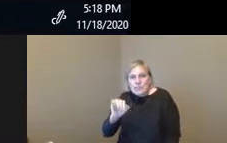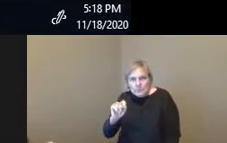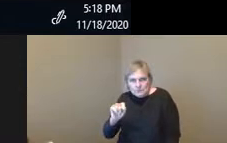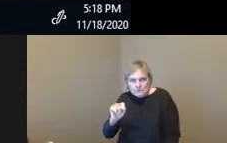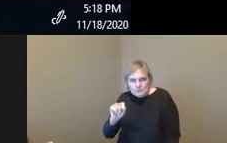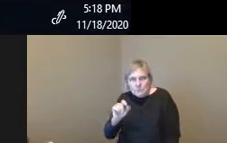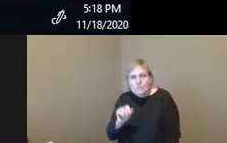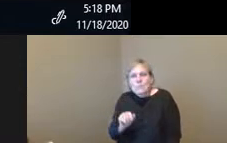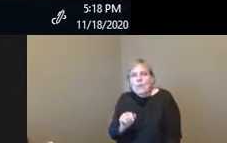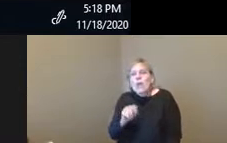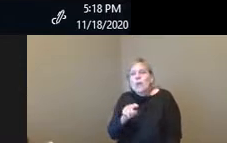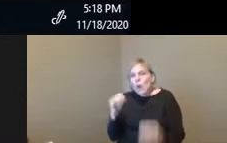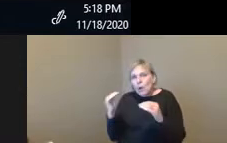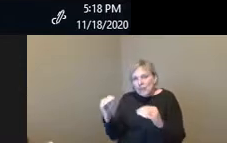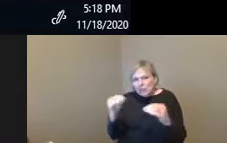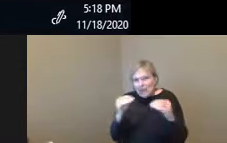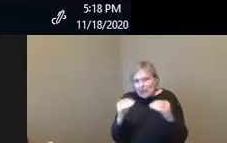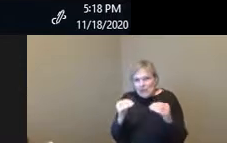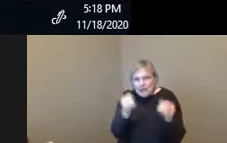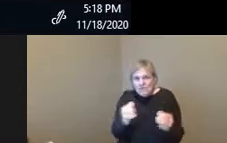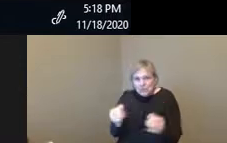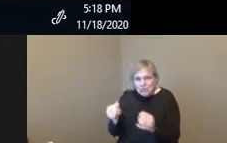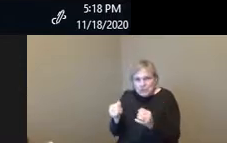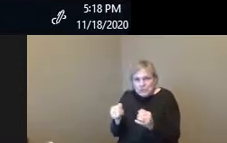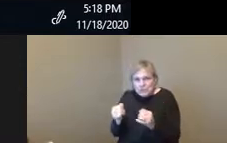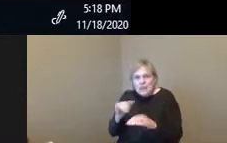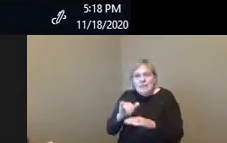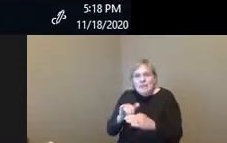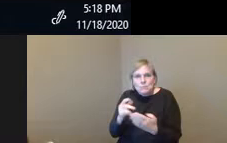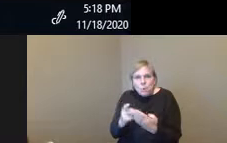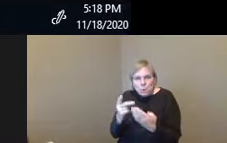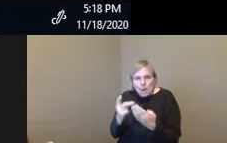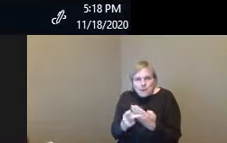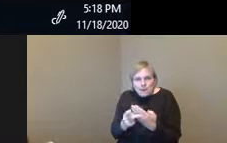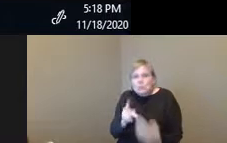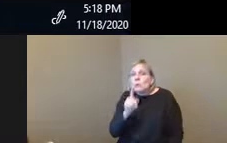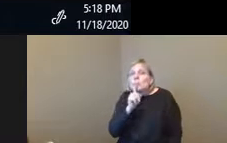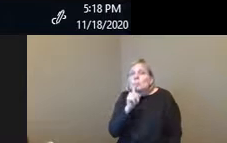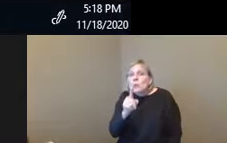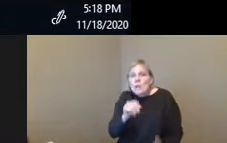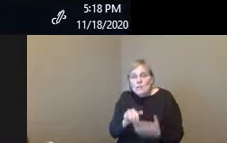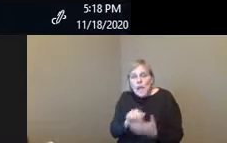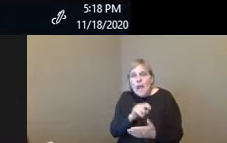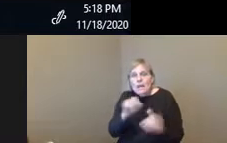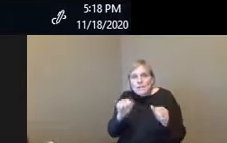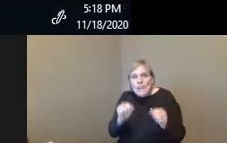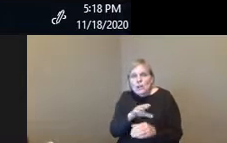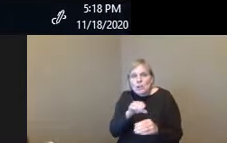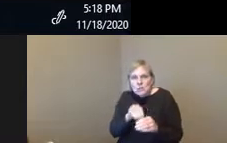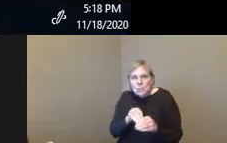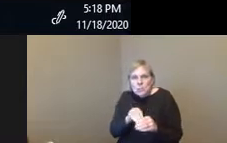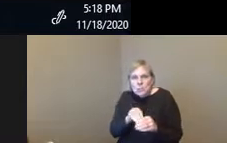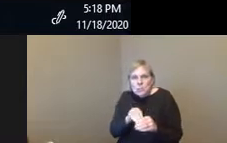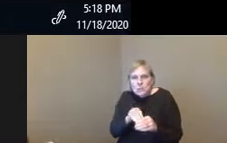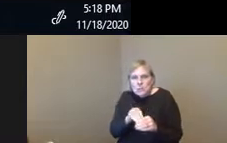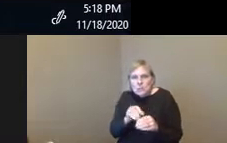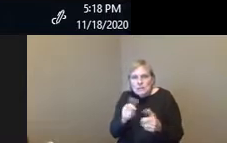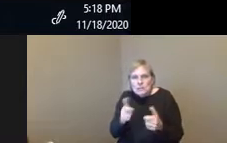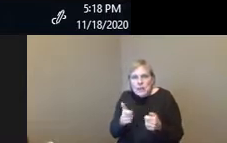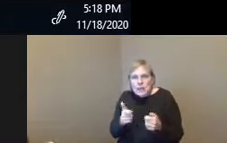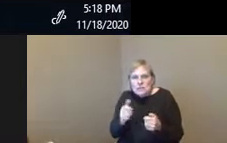you are educating individuals on this program, to ensure that you can include that text to